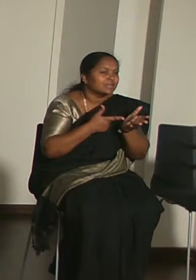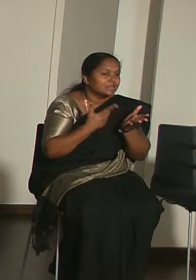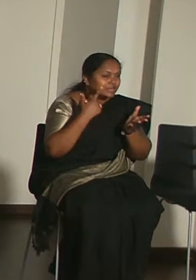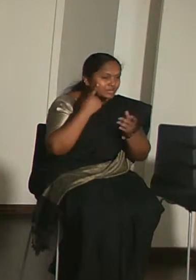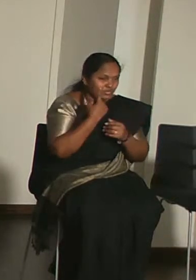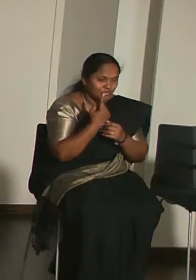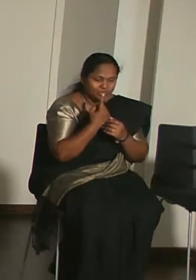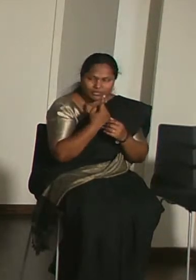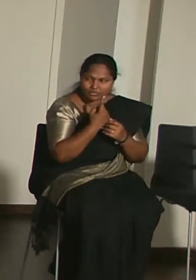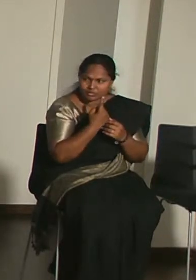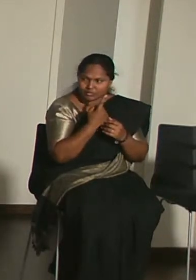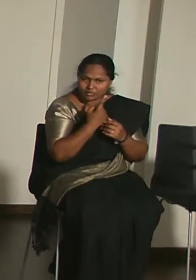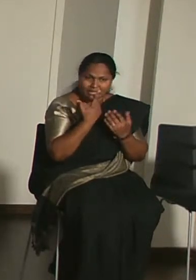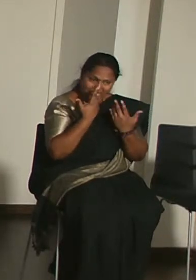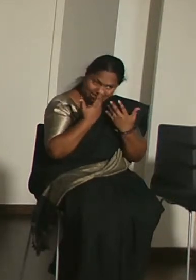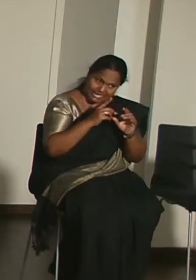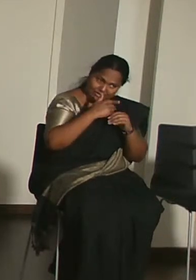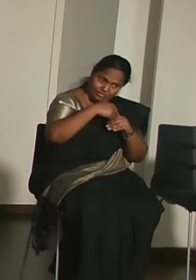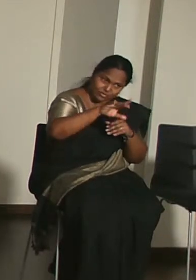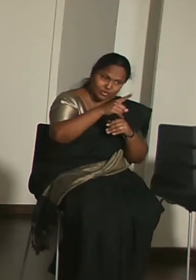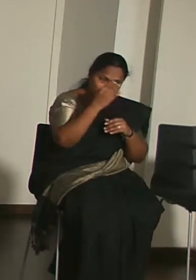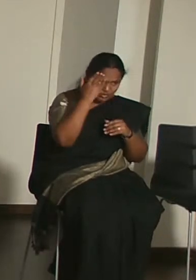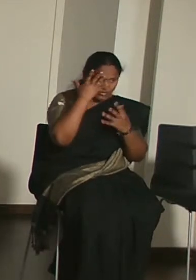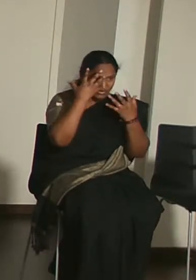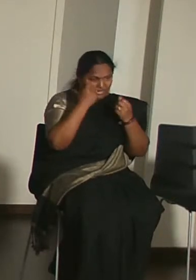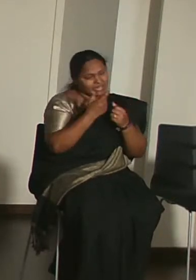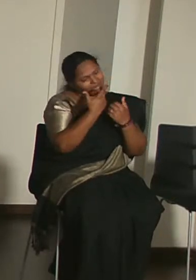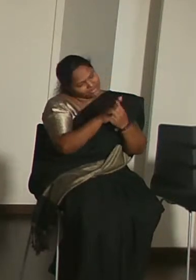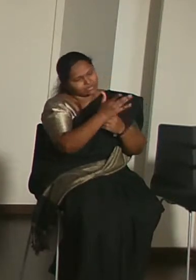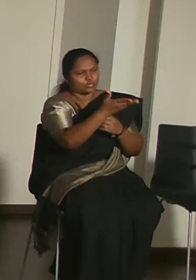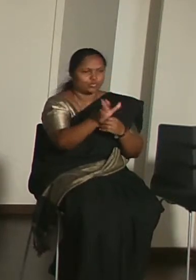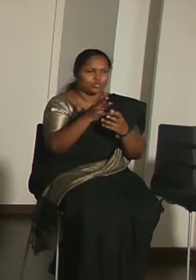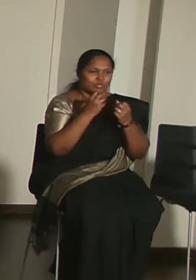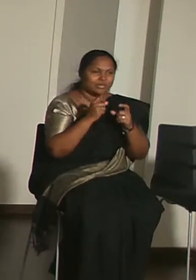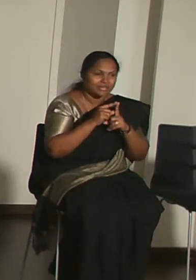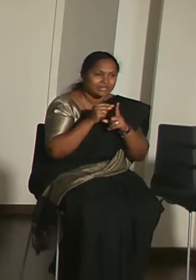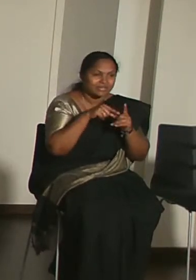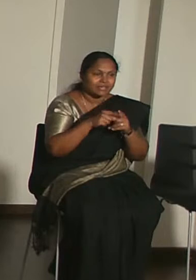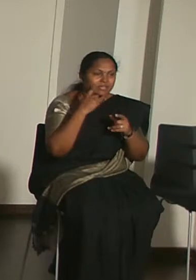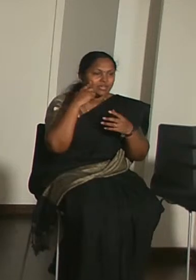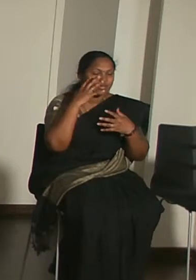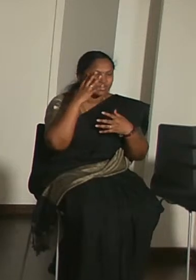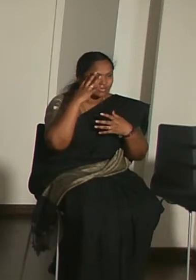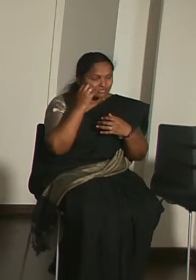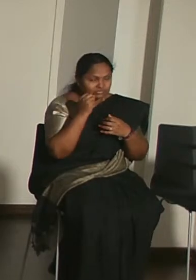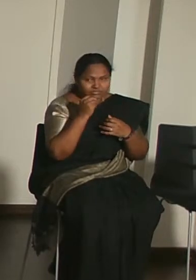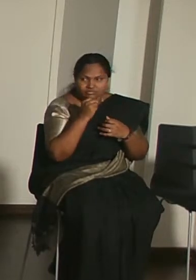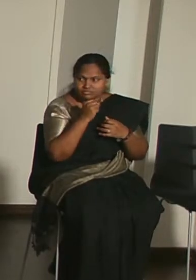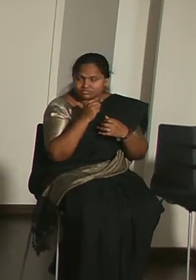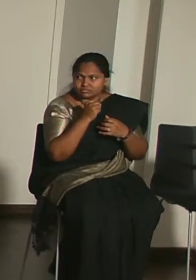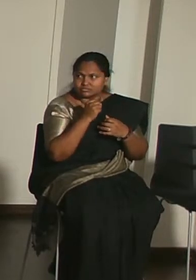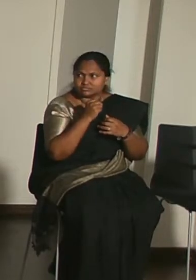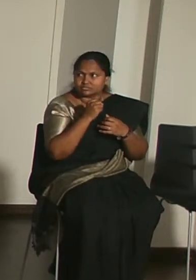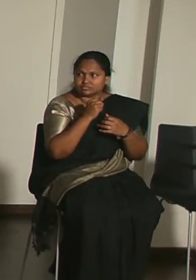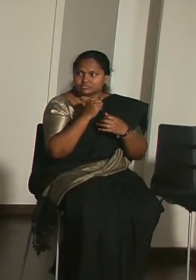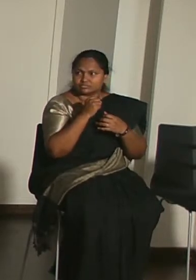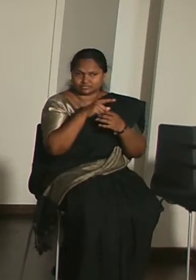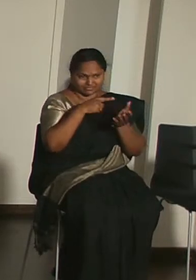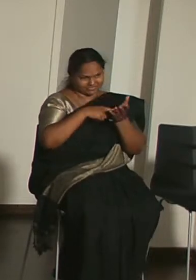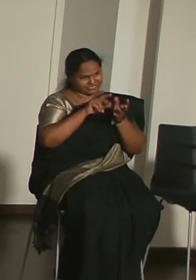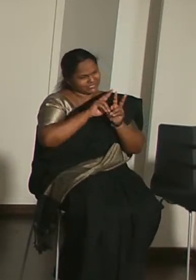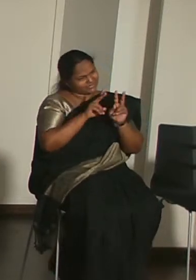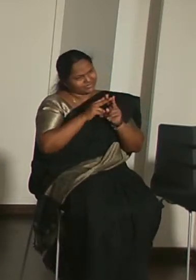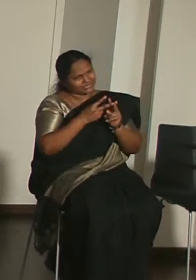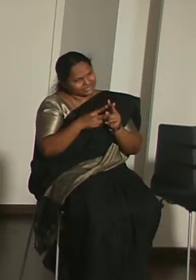Like we let go after knowing why we're letting go, and that would be that conscious letting go, uh, which is very different